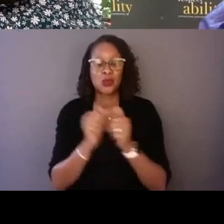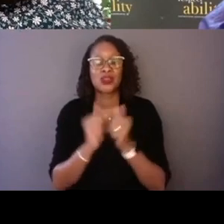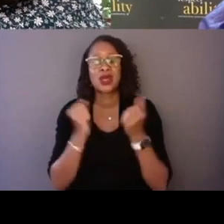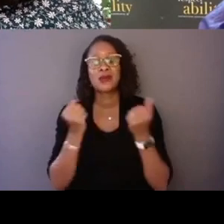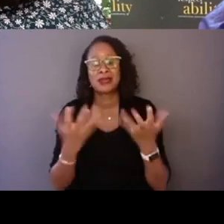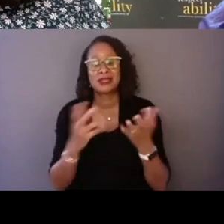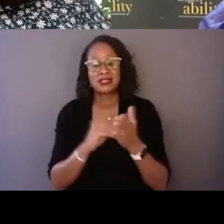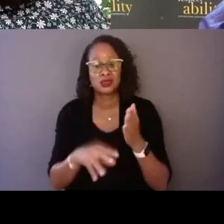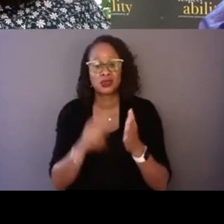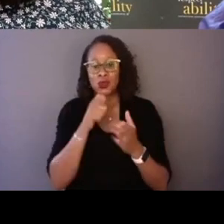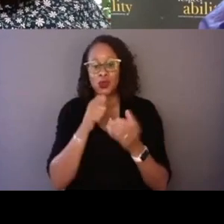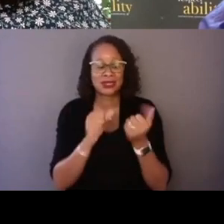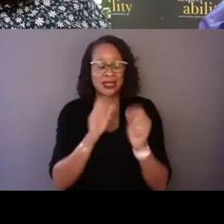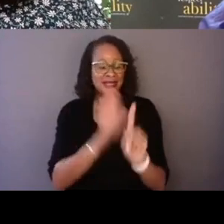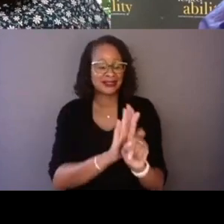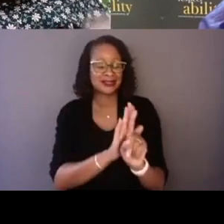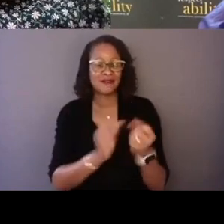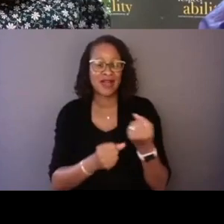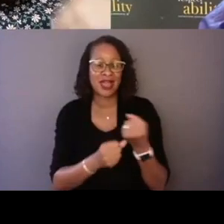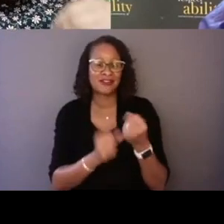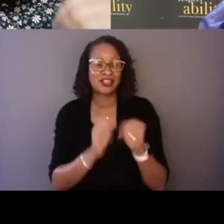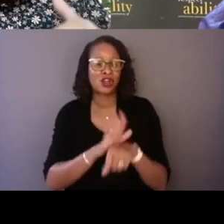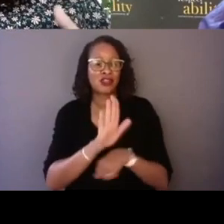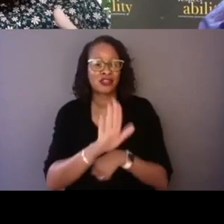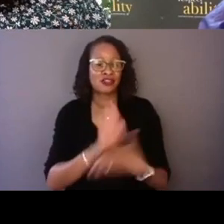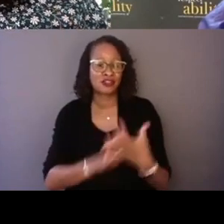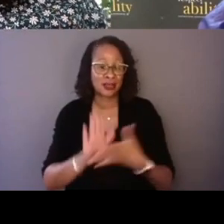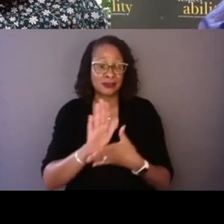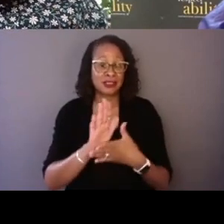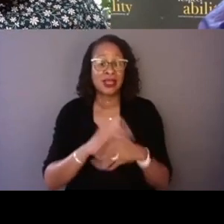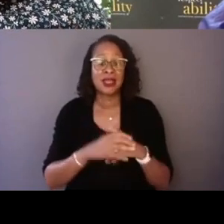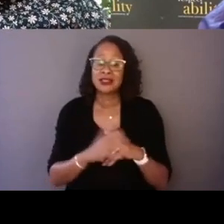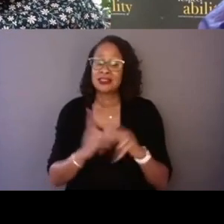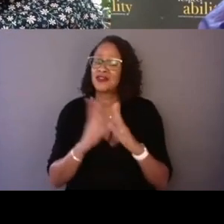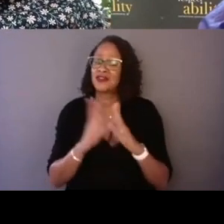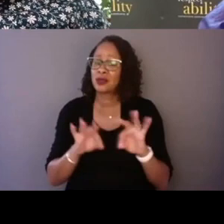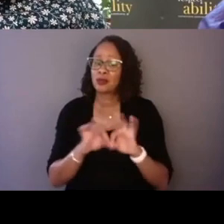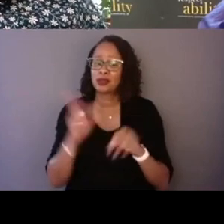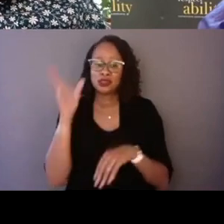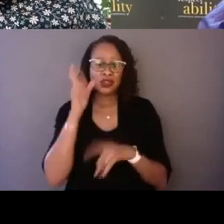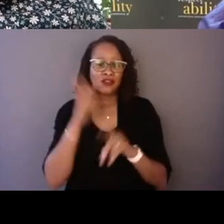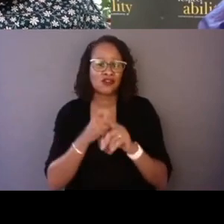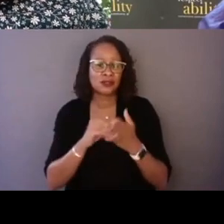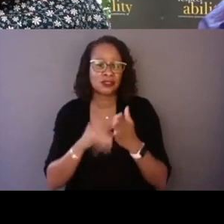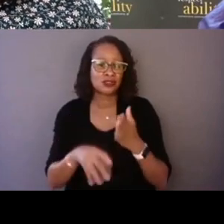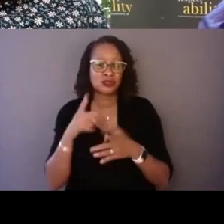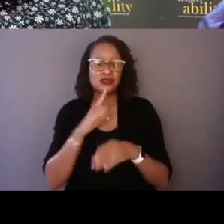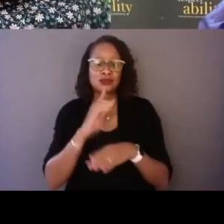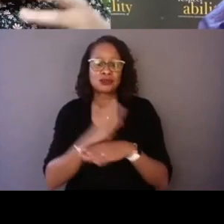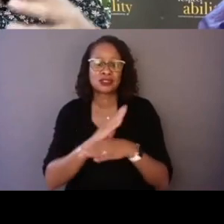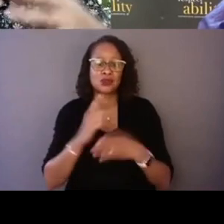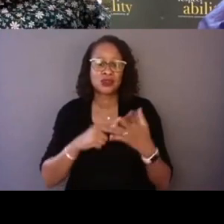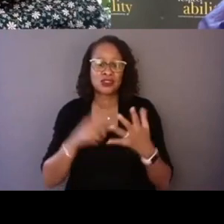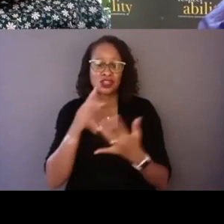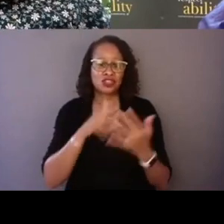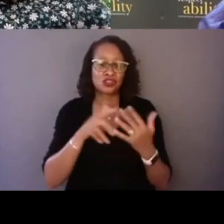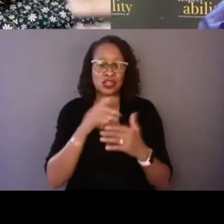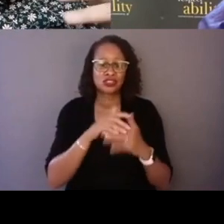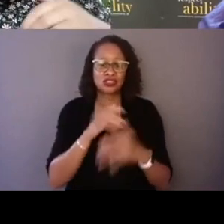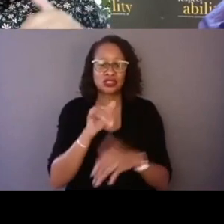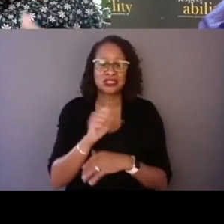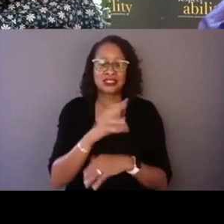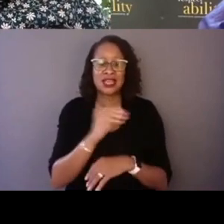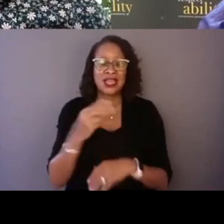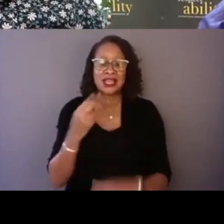also self-advocates on their campuses, because it's so important to hear from our students actually what their interaction is with Hillel and